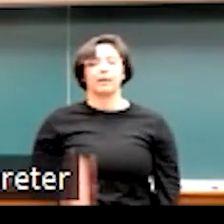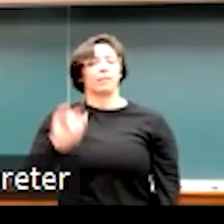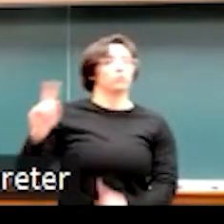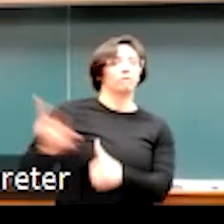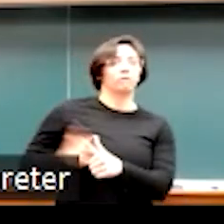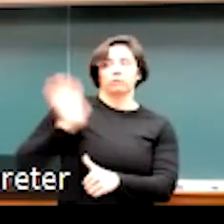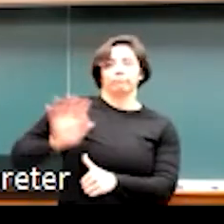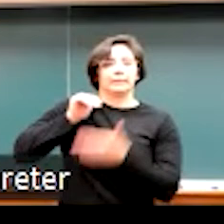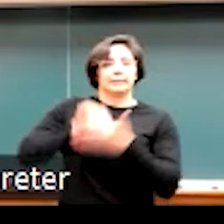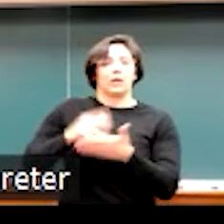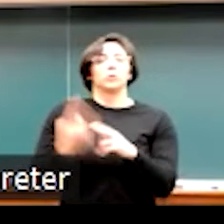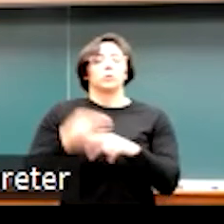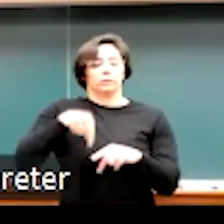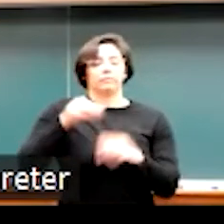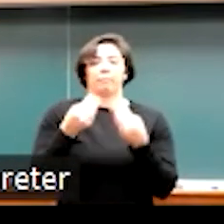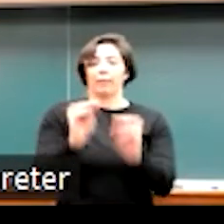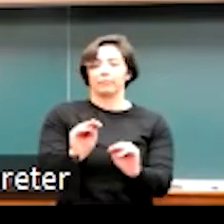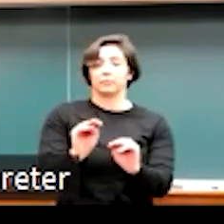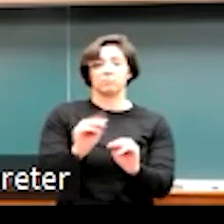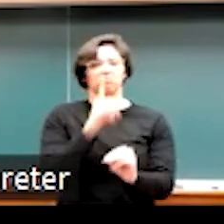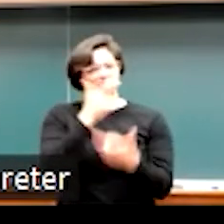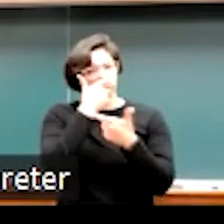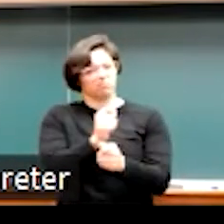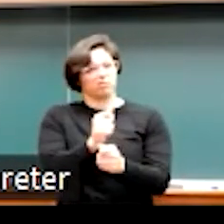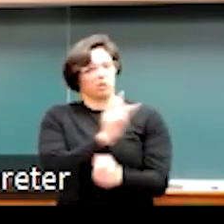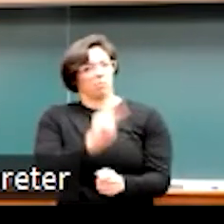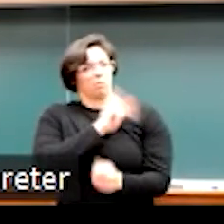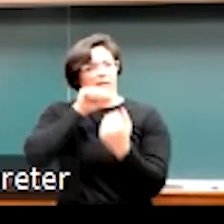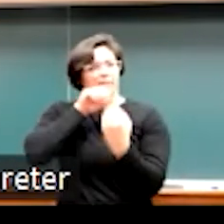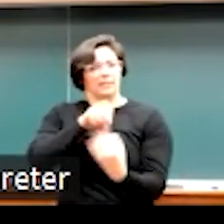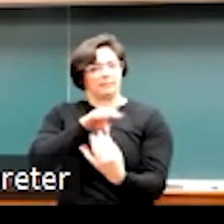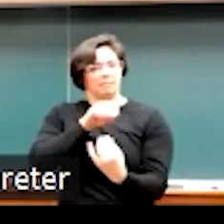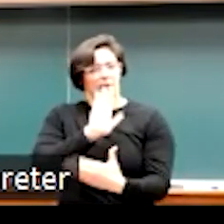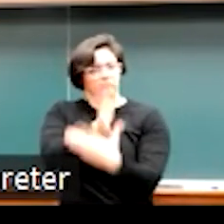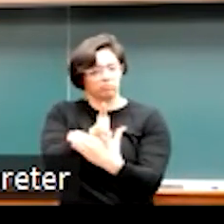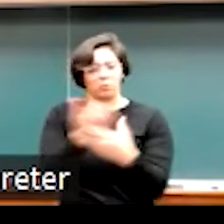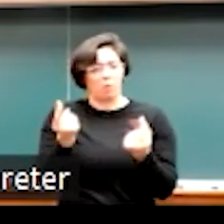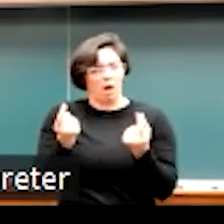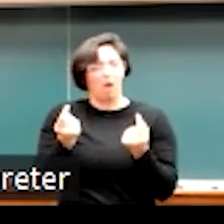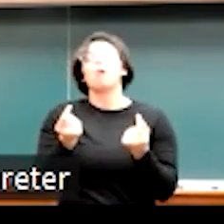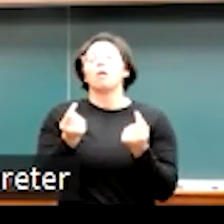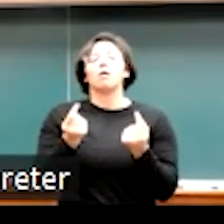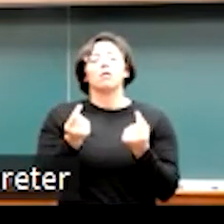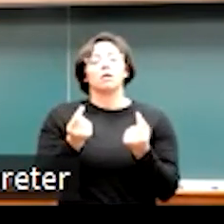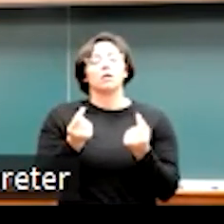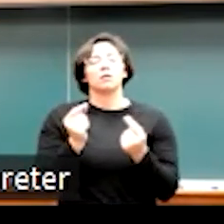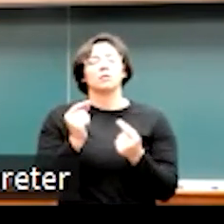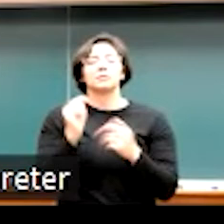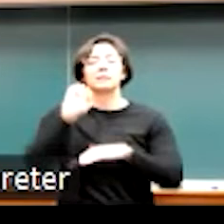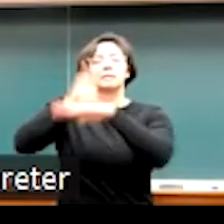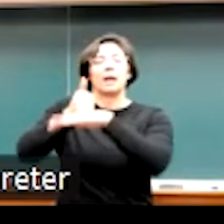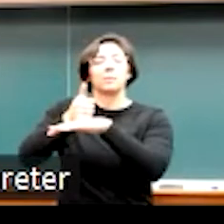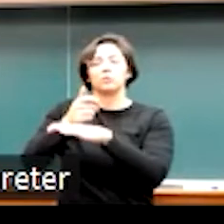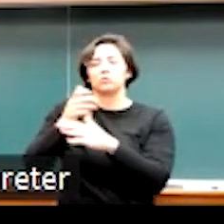first study that utilized these methods. But what's really interesting about personalized feedback interventions is that they're intended to motivate